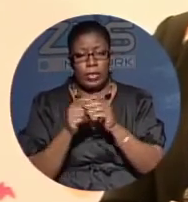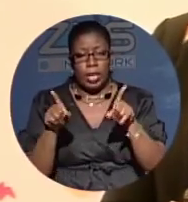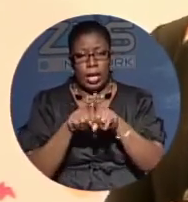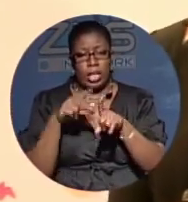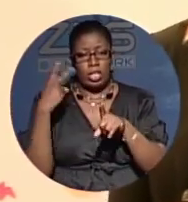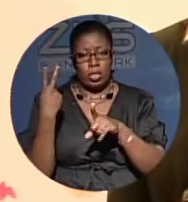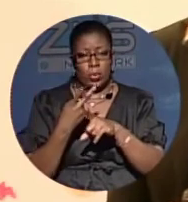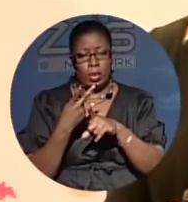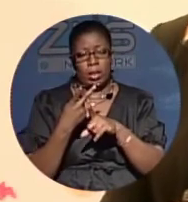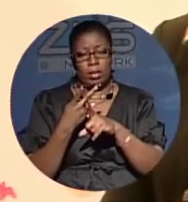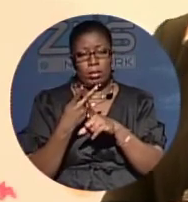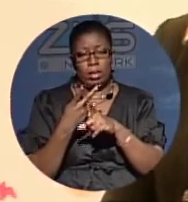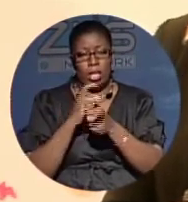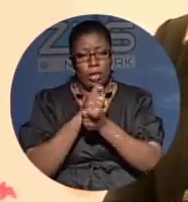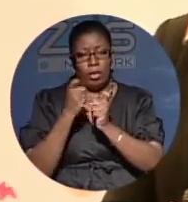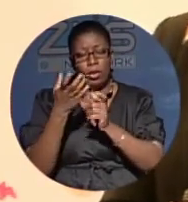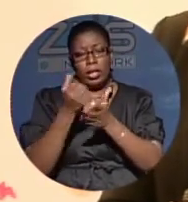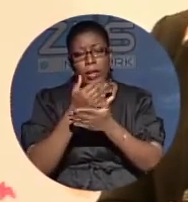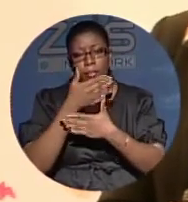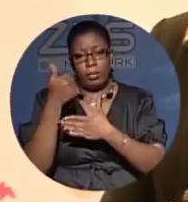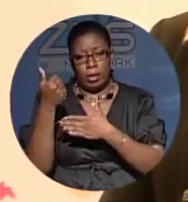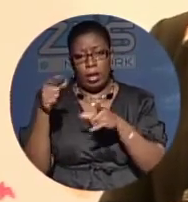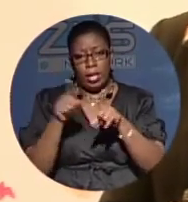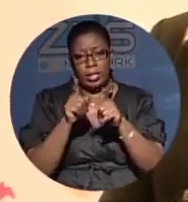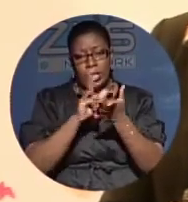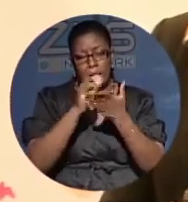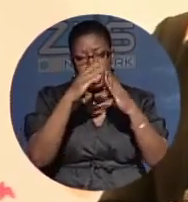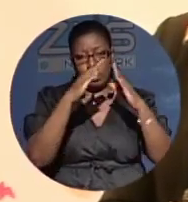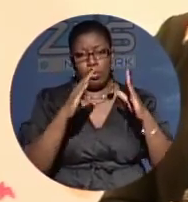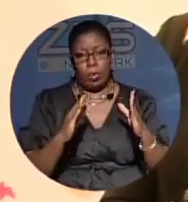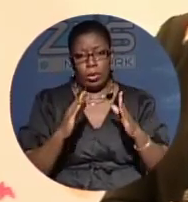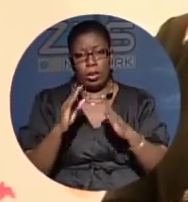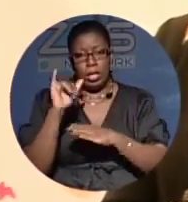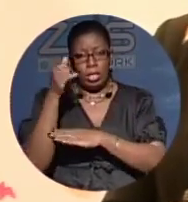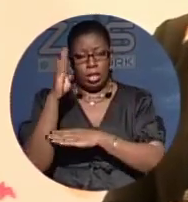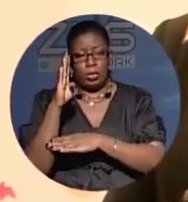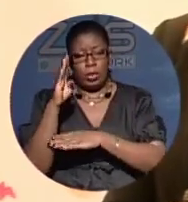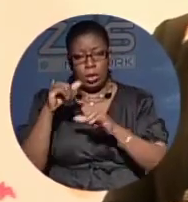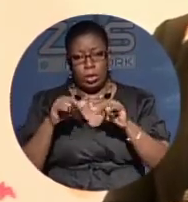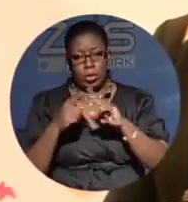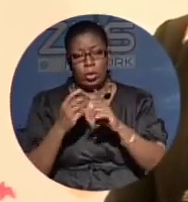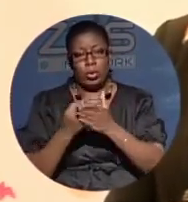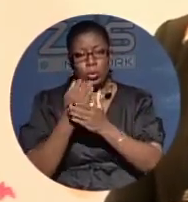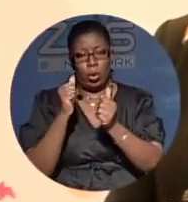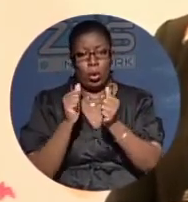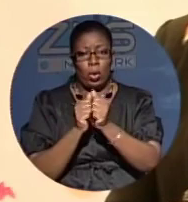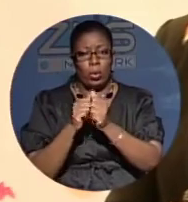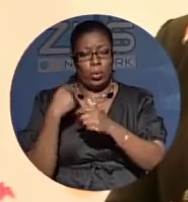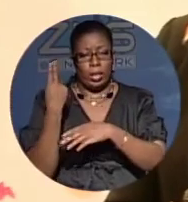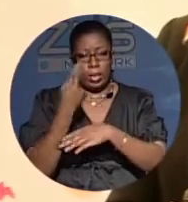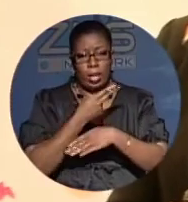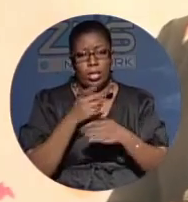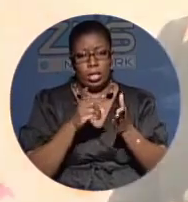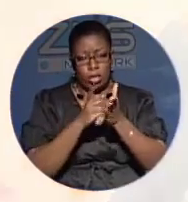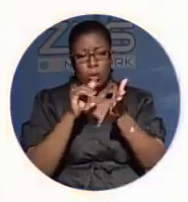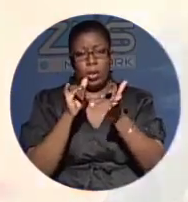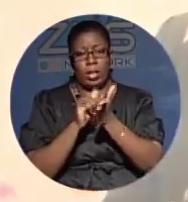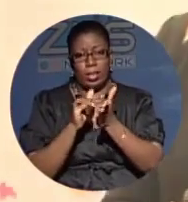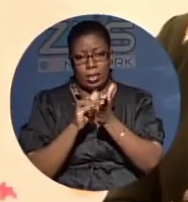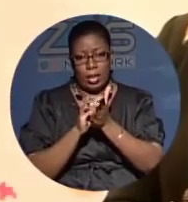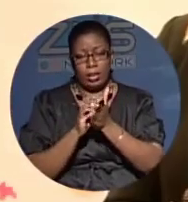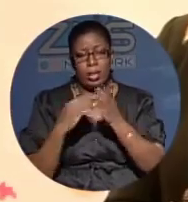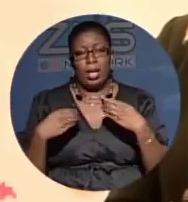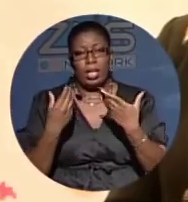we evolve as an airport, JetBlue will continue to grow with us, and clearly they've demonstrated that commitment.